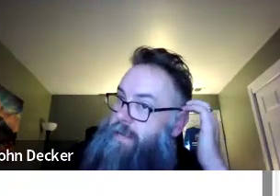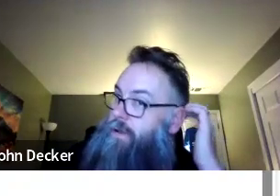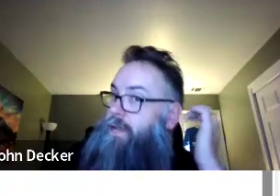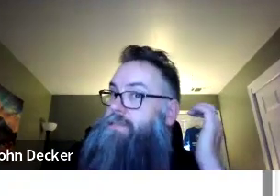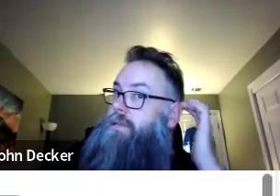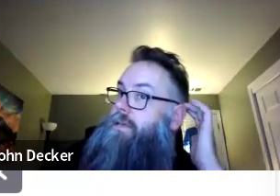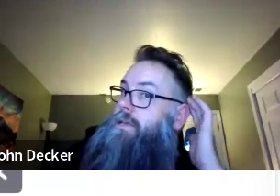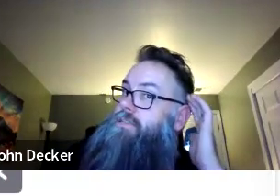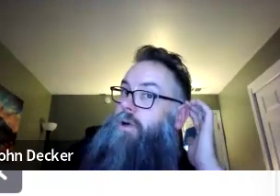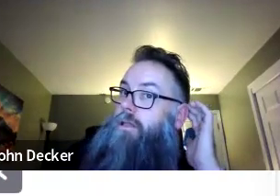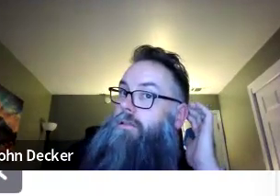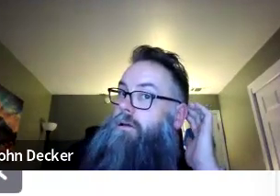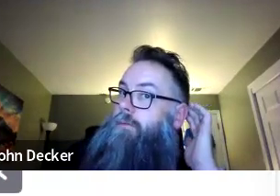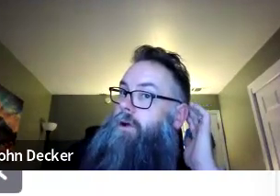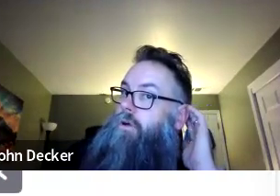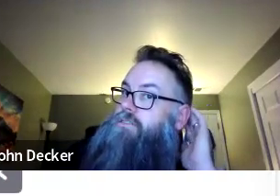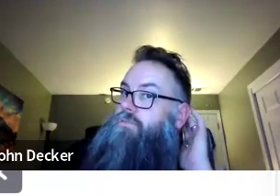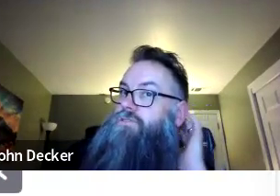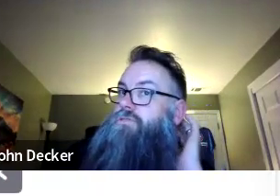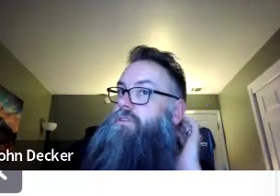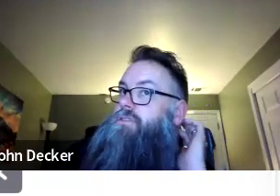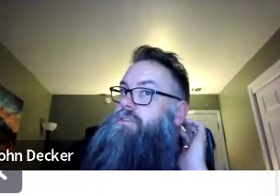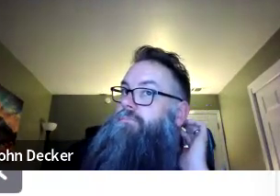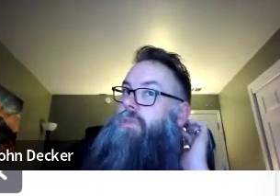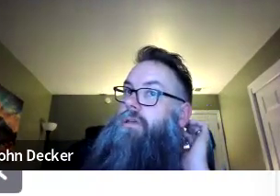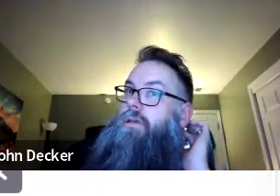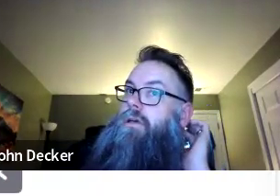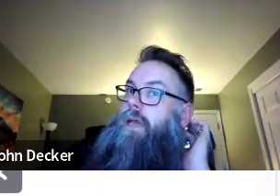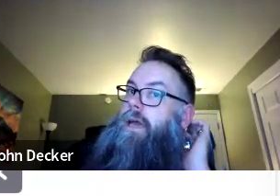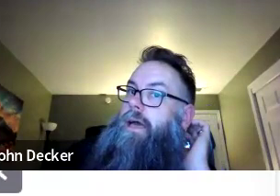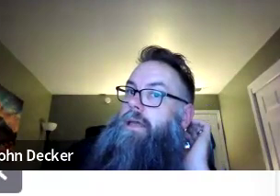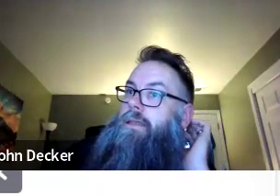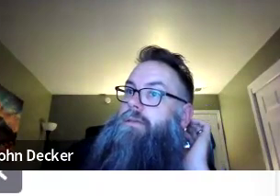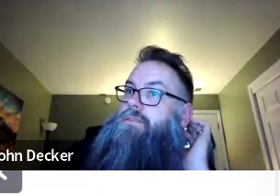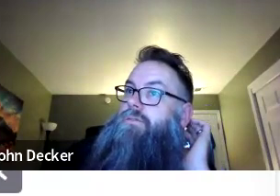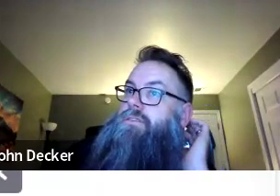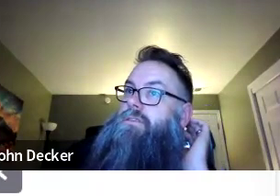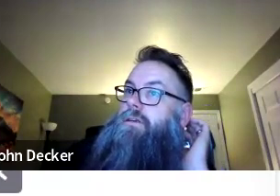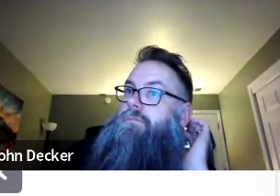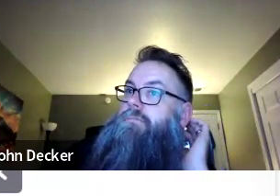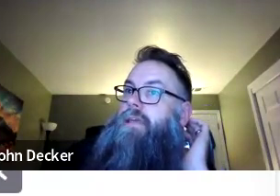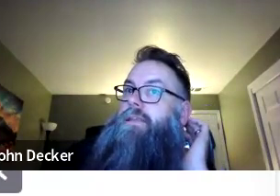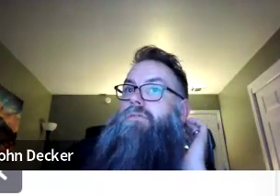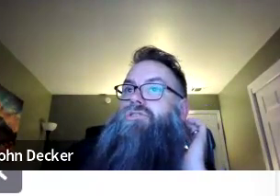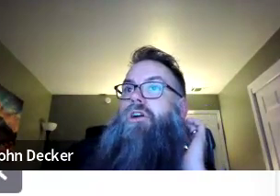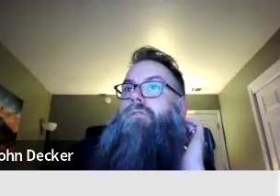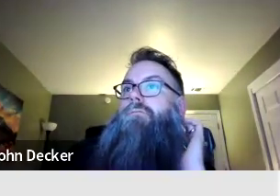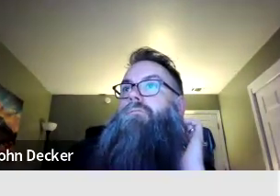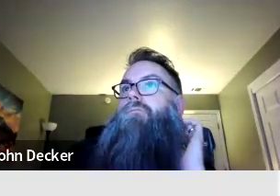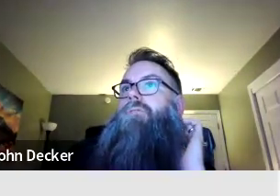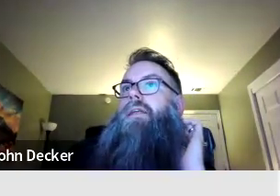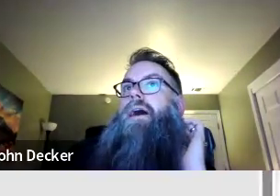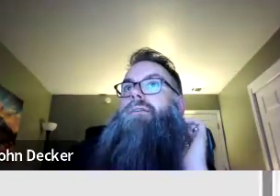being standardized as well across the regional center system. And so this is a handy little